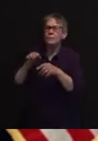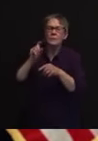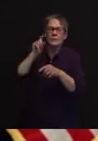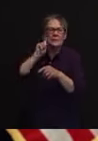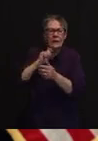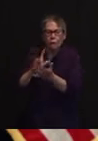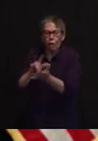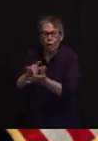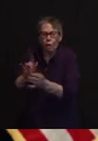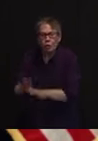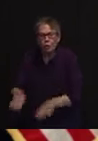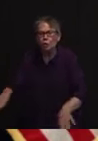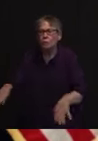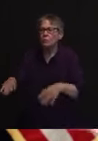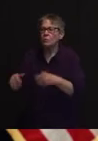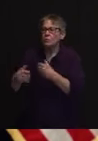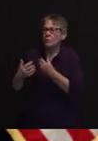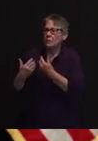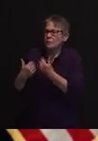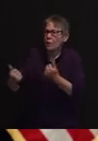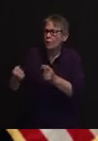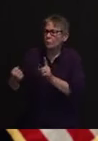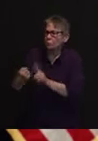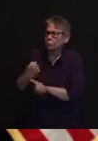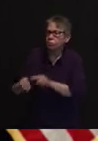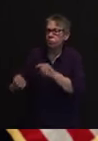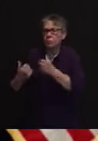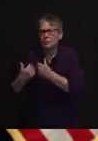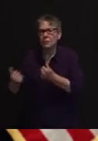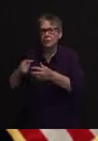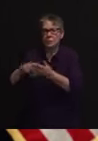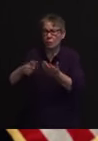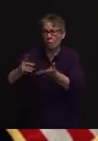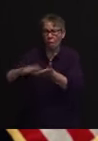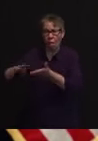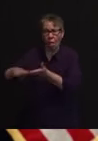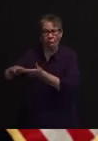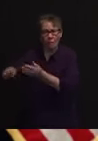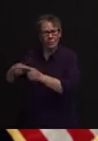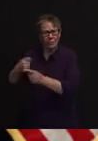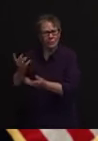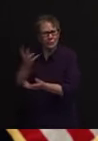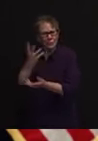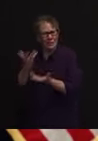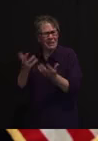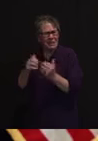one part of your very good question, and Judy can answer this with more